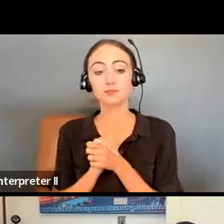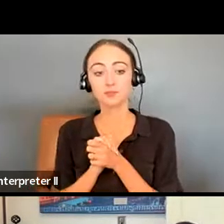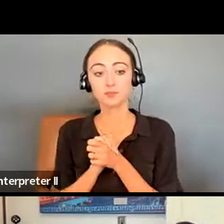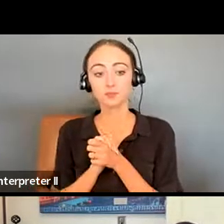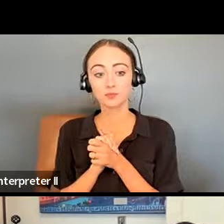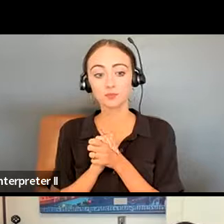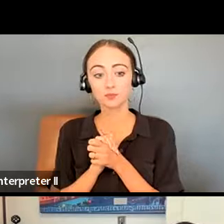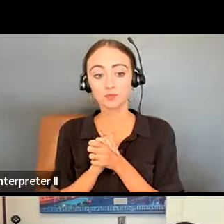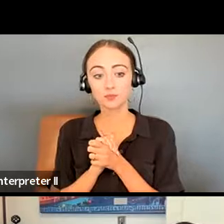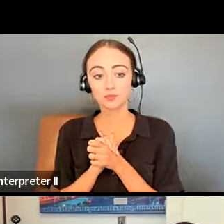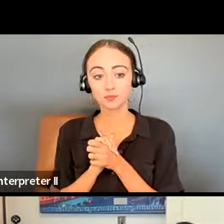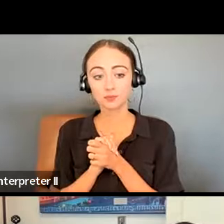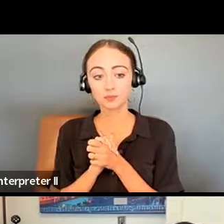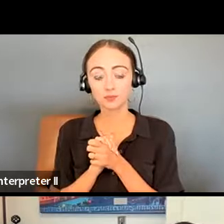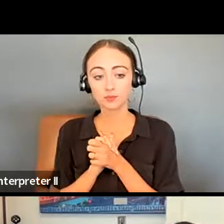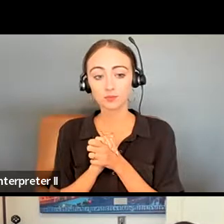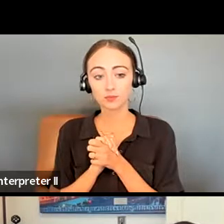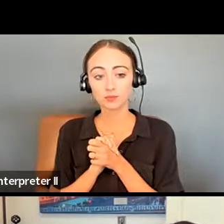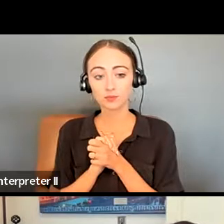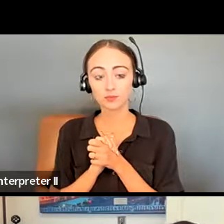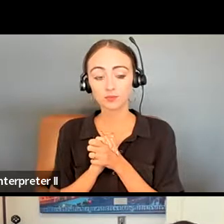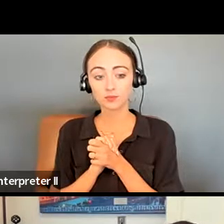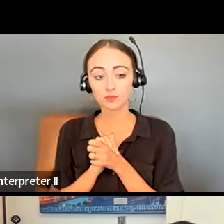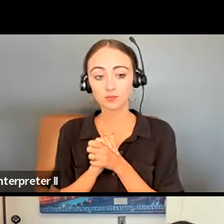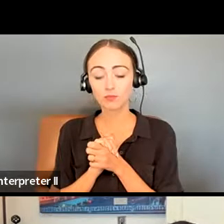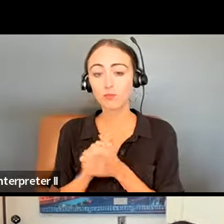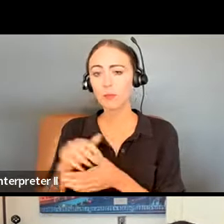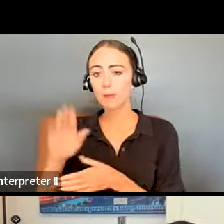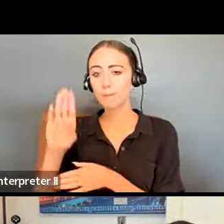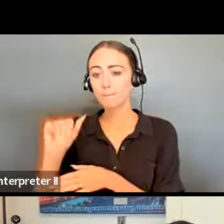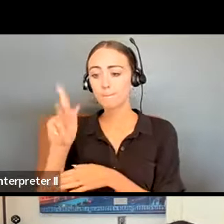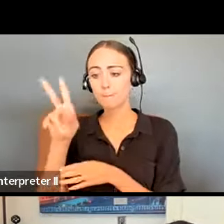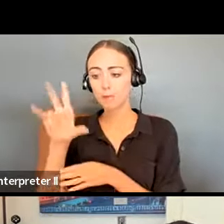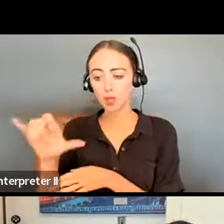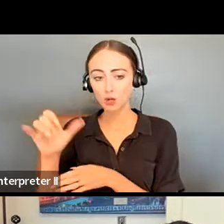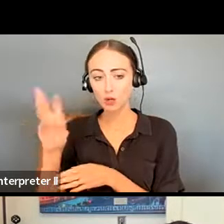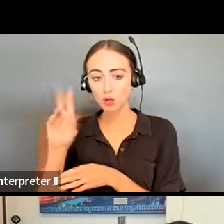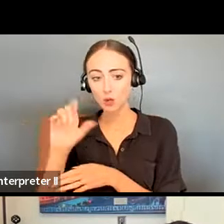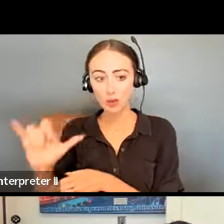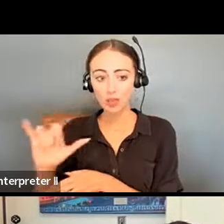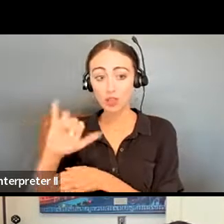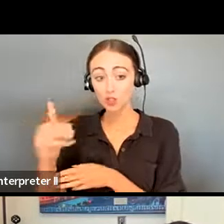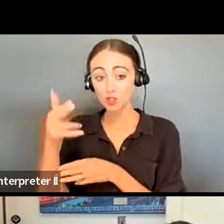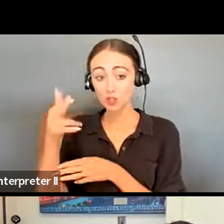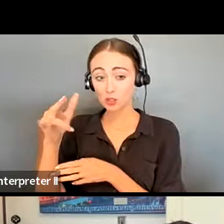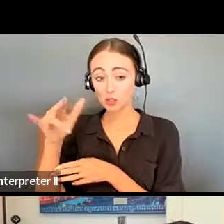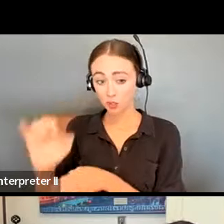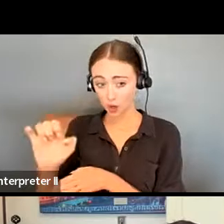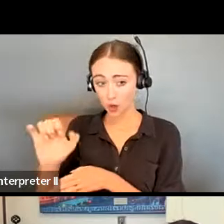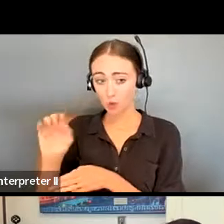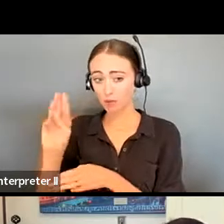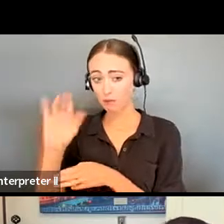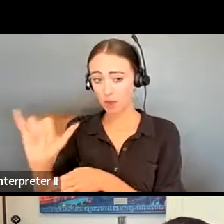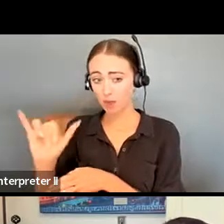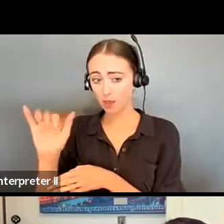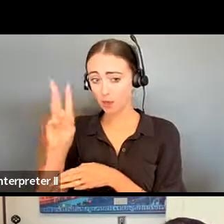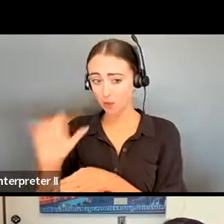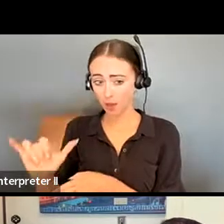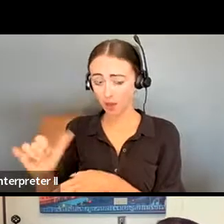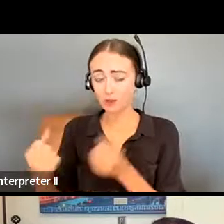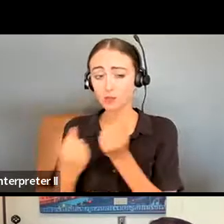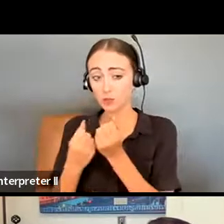as Holsperline Bakery Way, Joe and May Hurd All Sports Club Way,